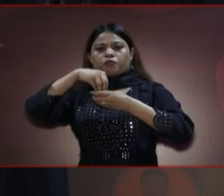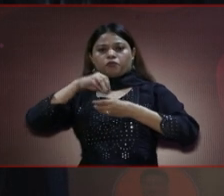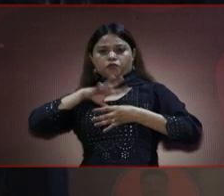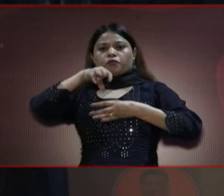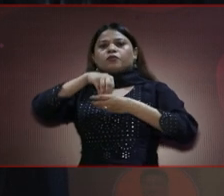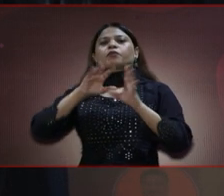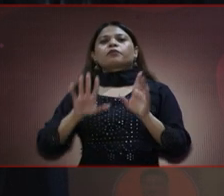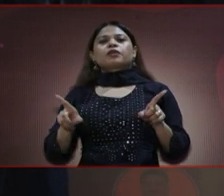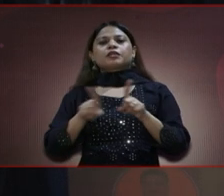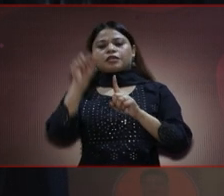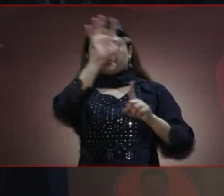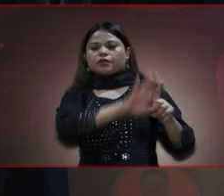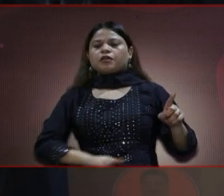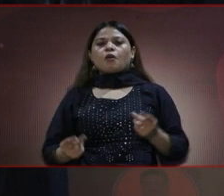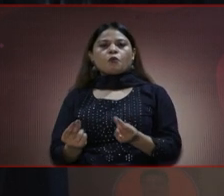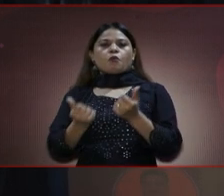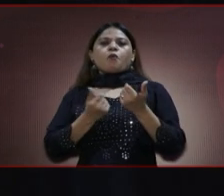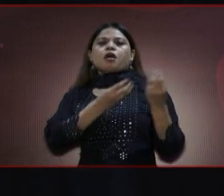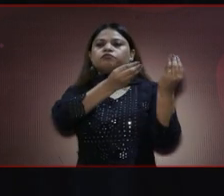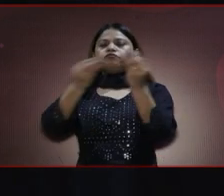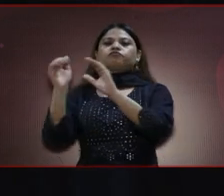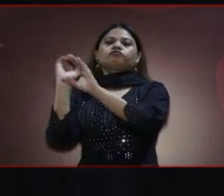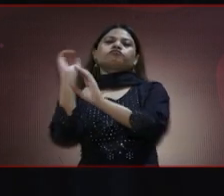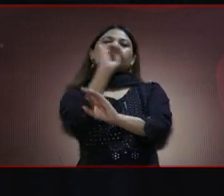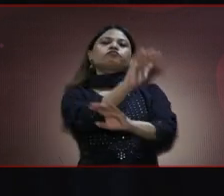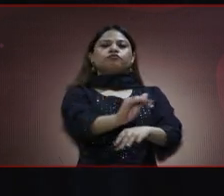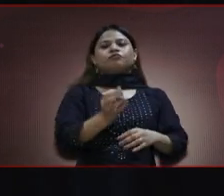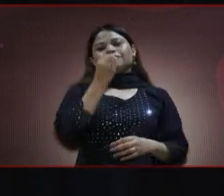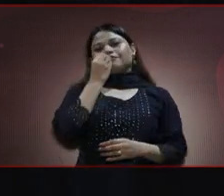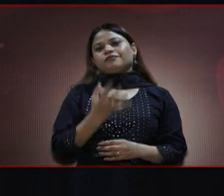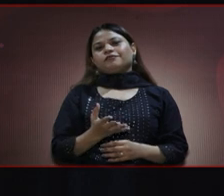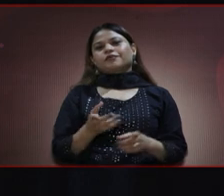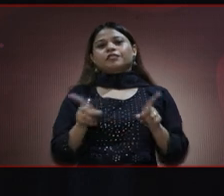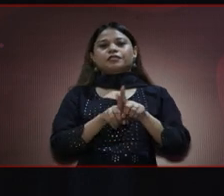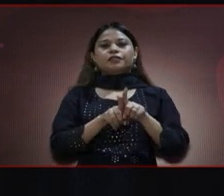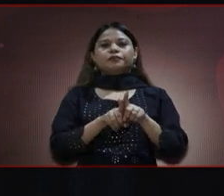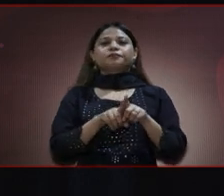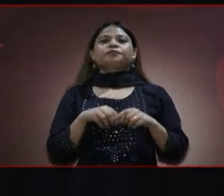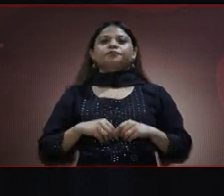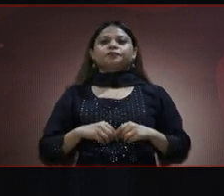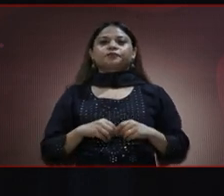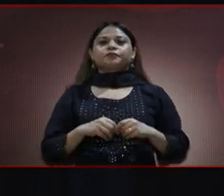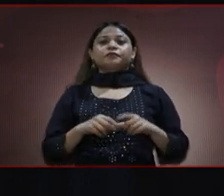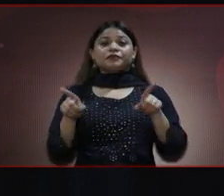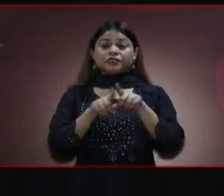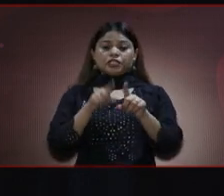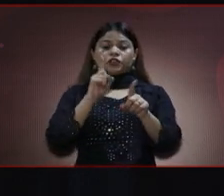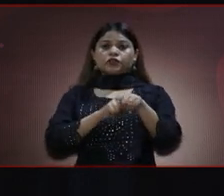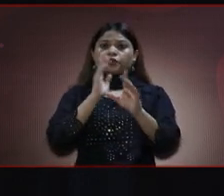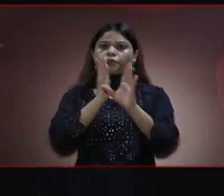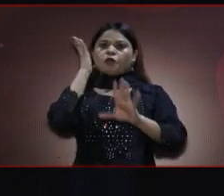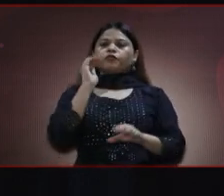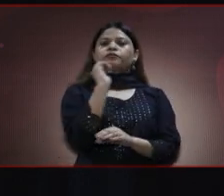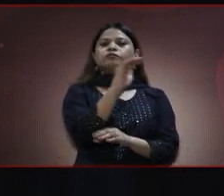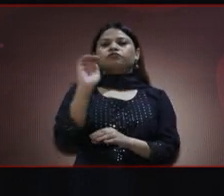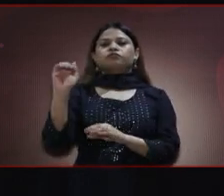deliveries across the country. This streamlined distribution network is critical to meeting demand, especially in